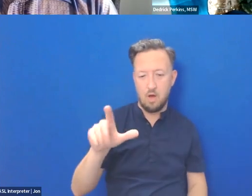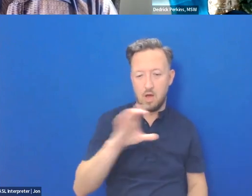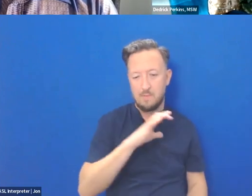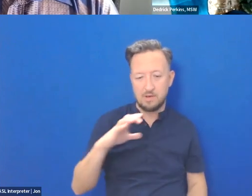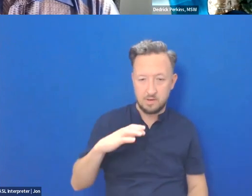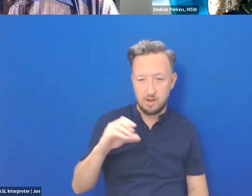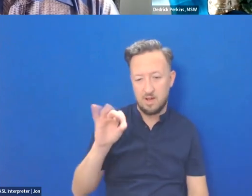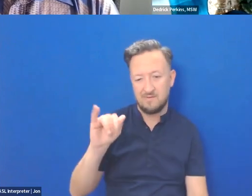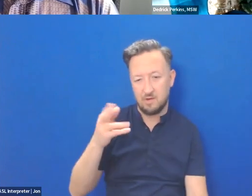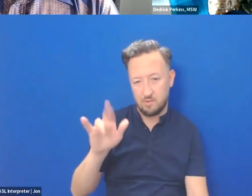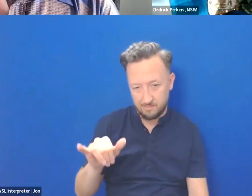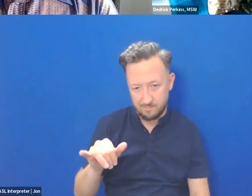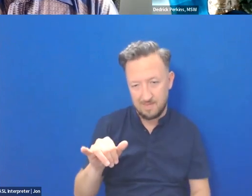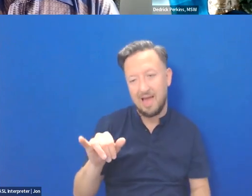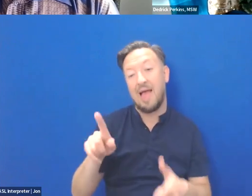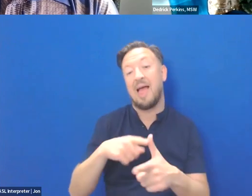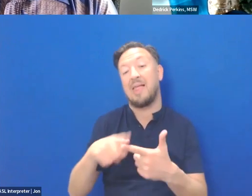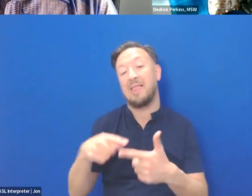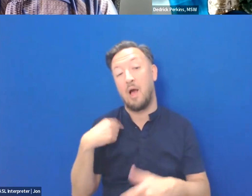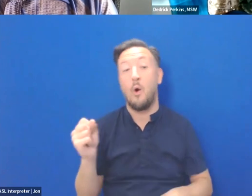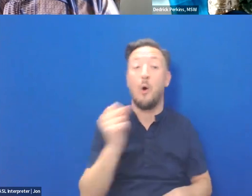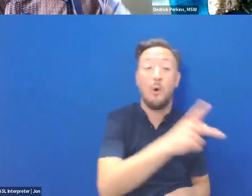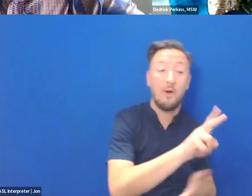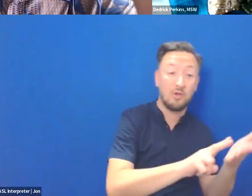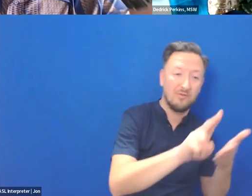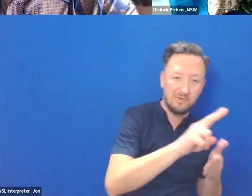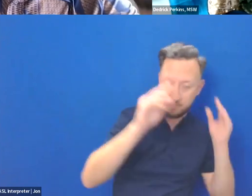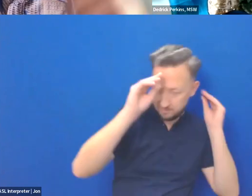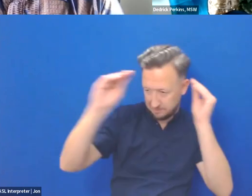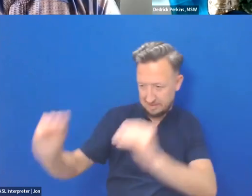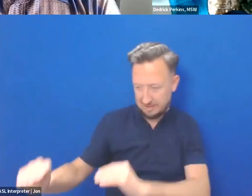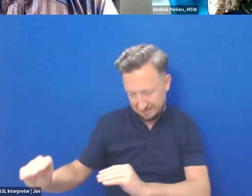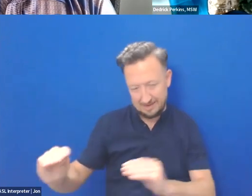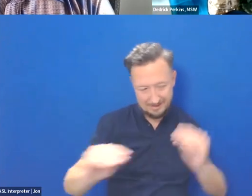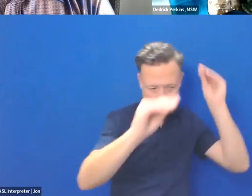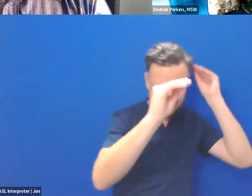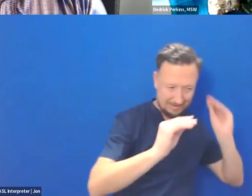And then when I get back to UH and I teach my class, I take that hat off and I put senior lecturer hat on.